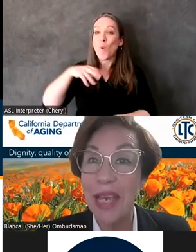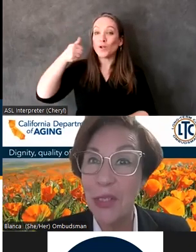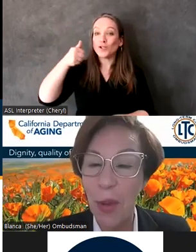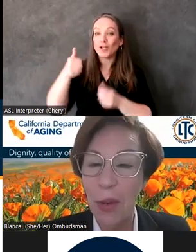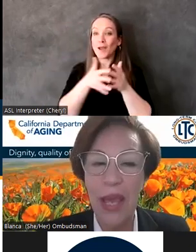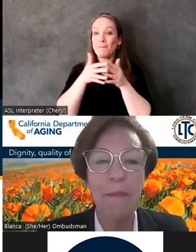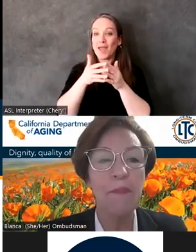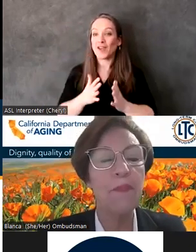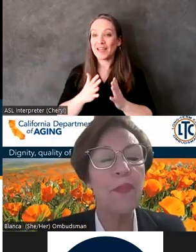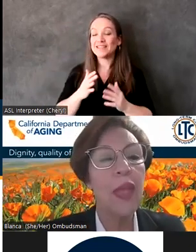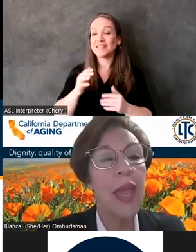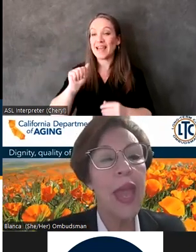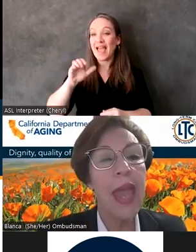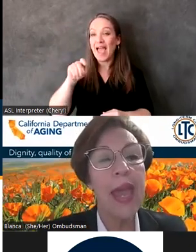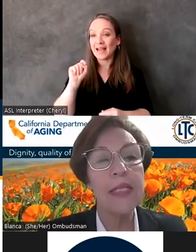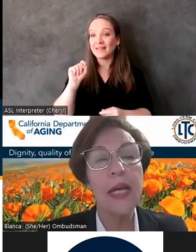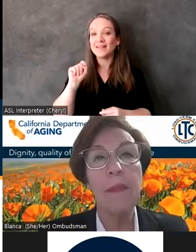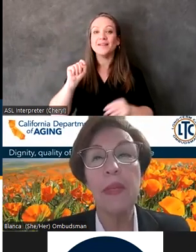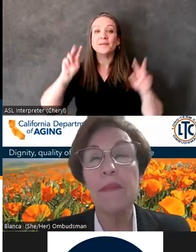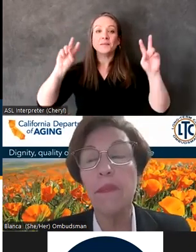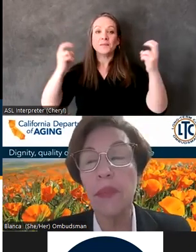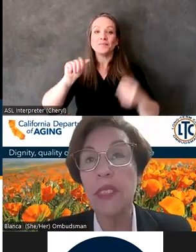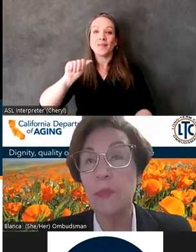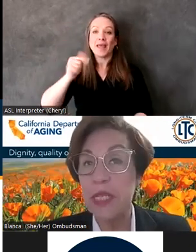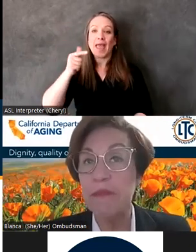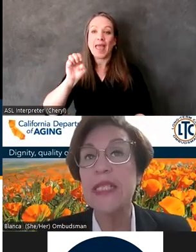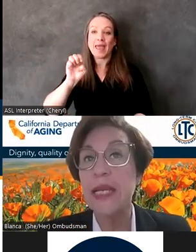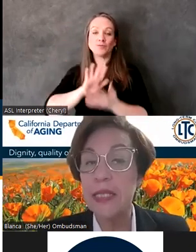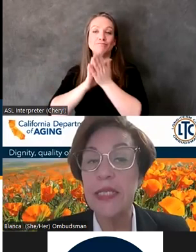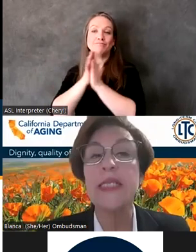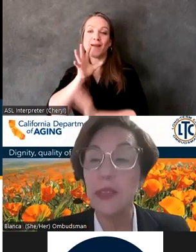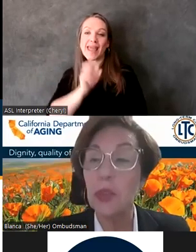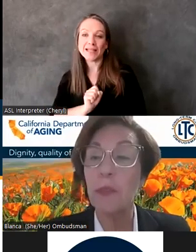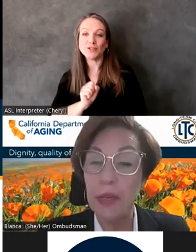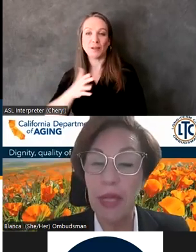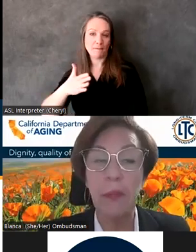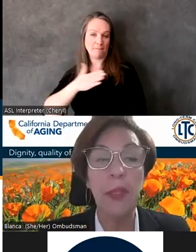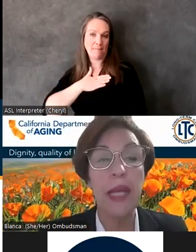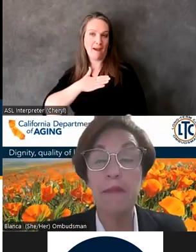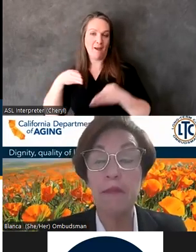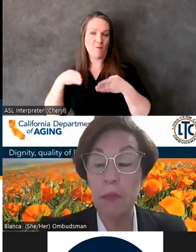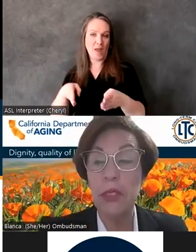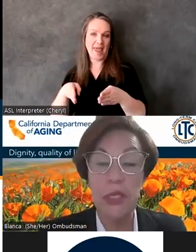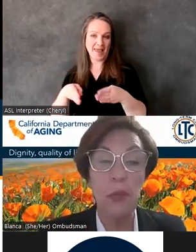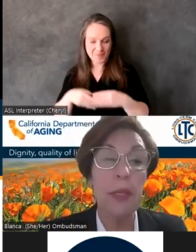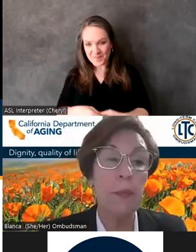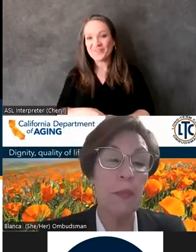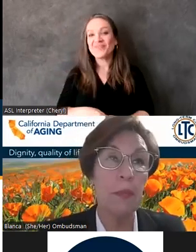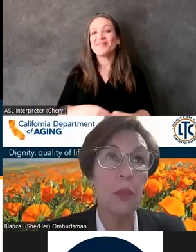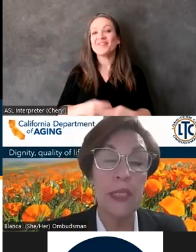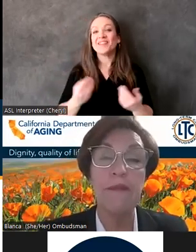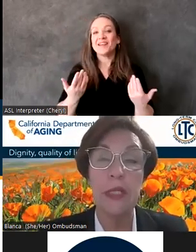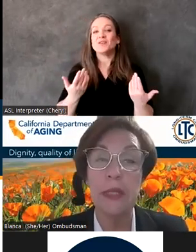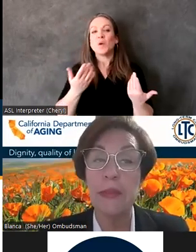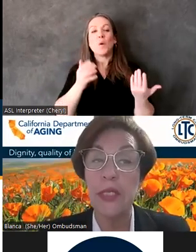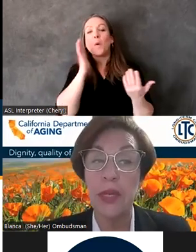called Age My Way. And the specific dates and details will be available. And if in person,